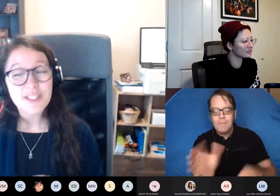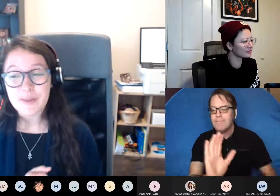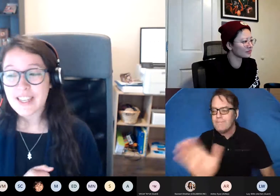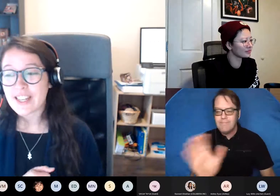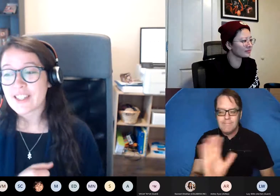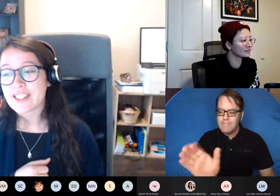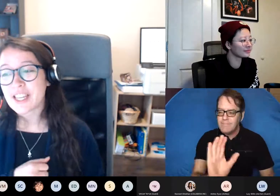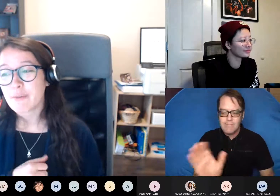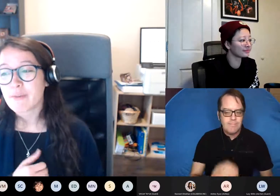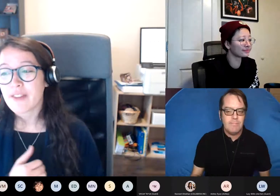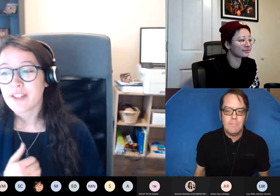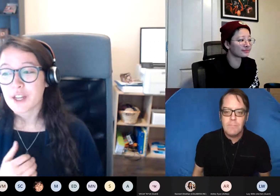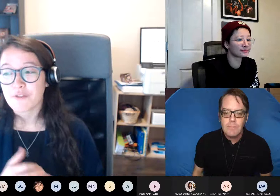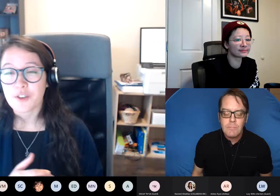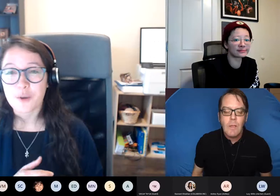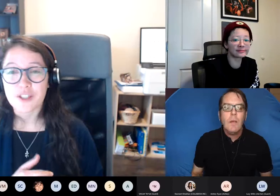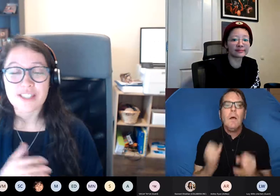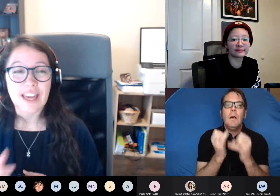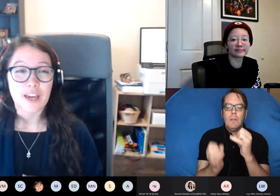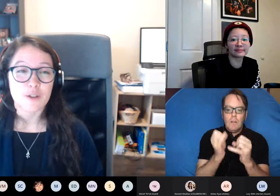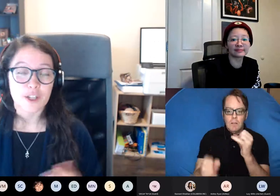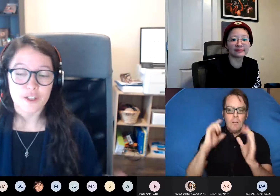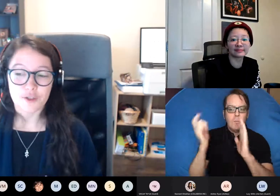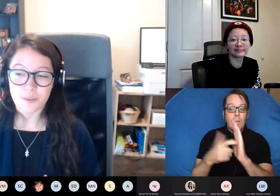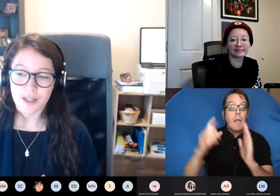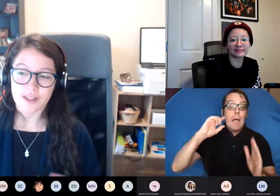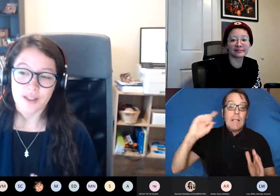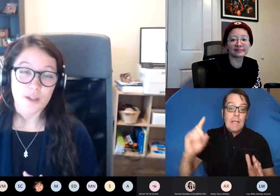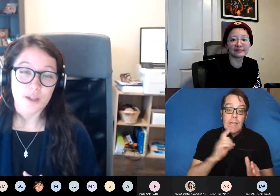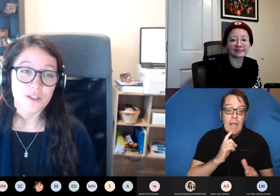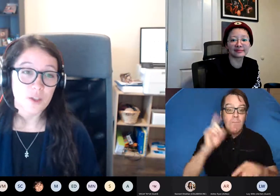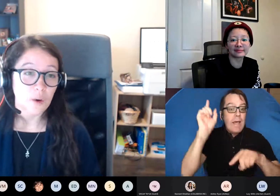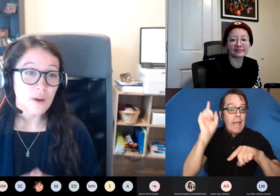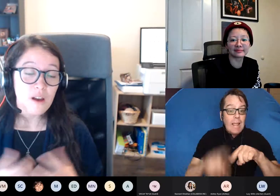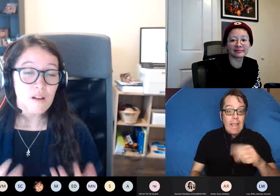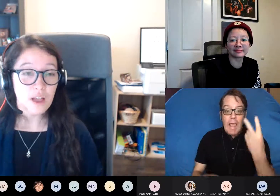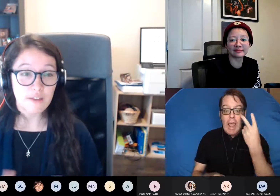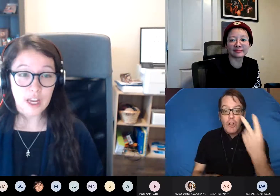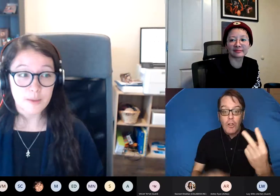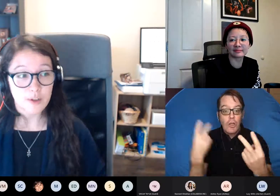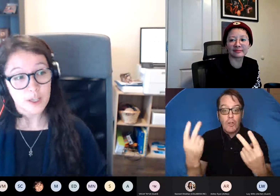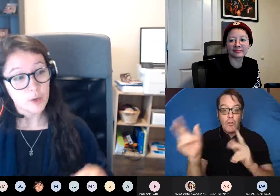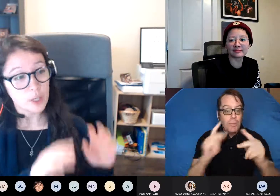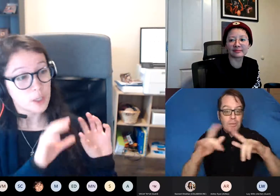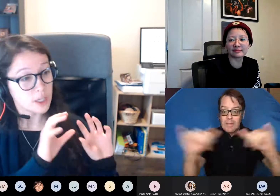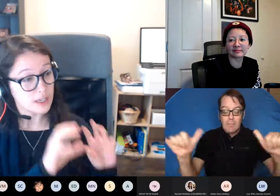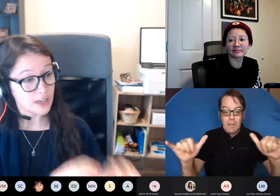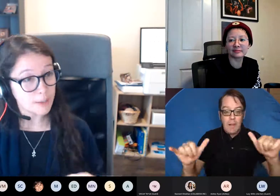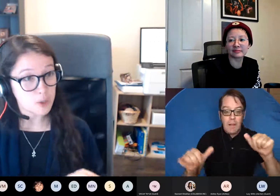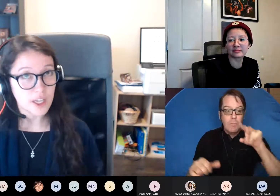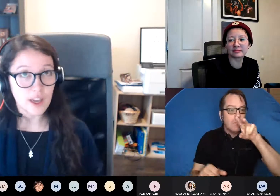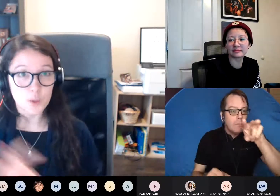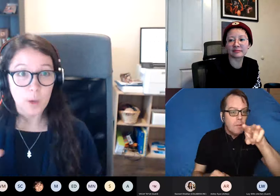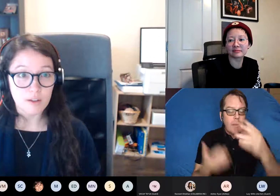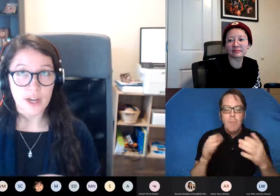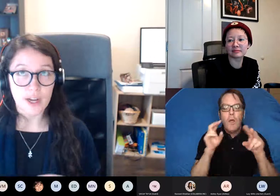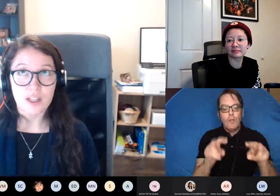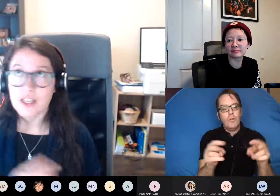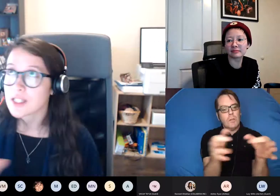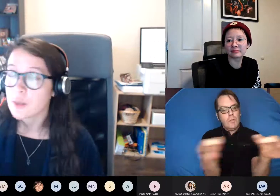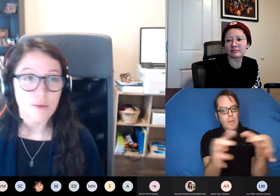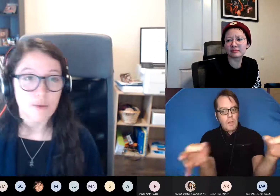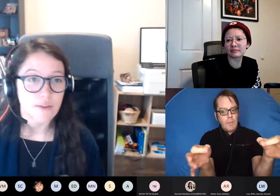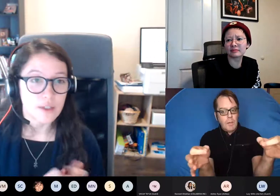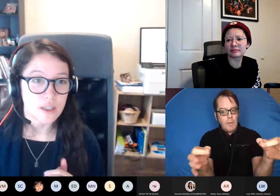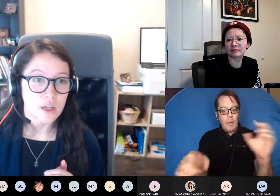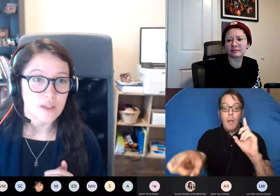And the last bit here is to keep in mind that deaf viewers can't look in two places at once. So a lot of times they're either going to be looking at captioning as well as trying